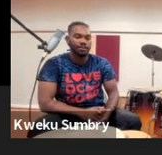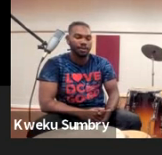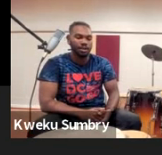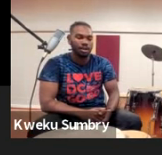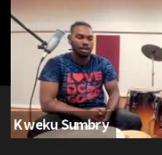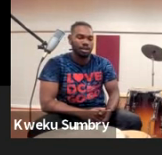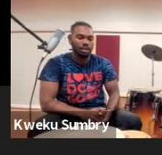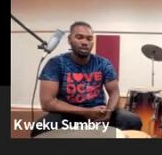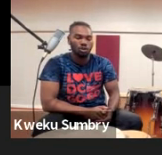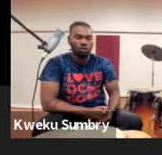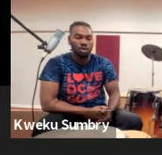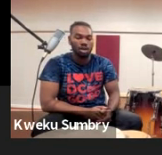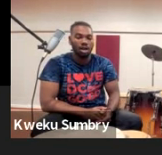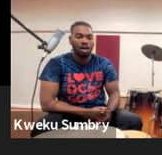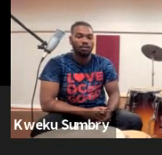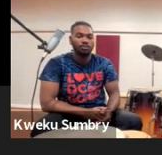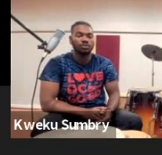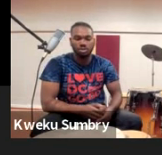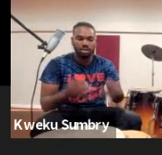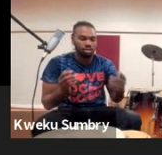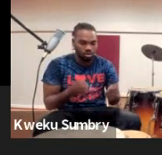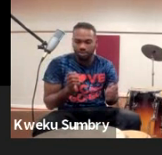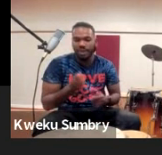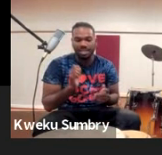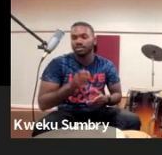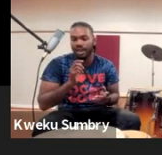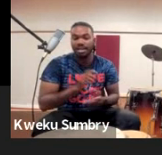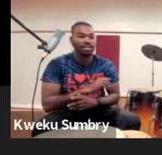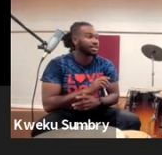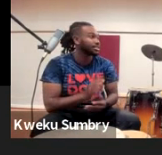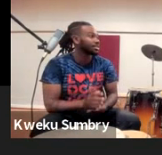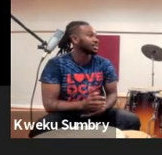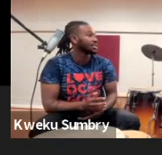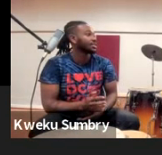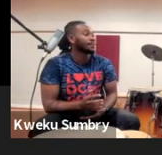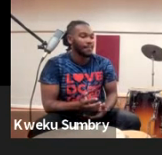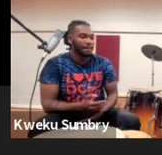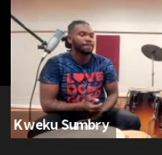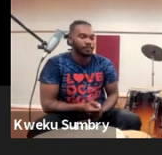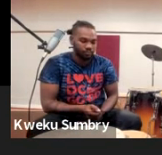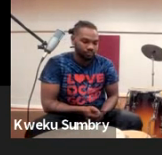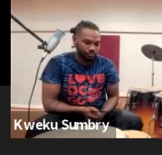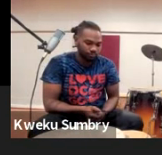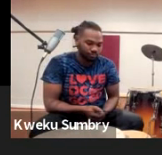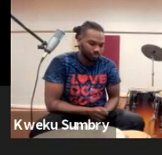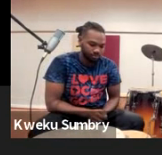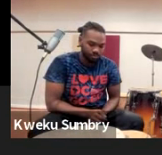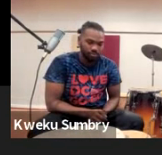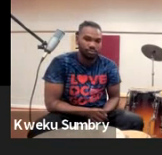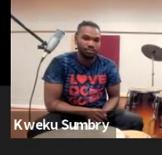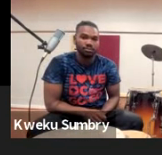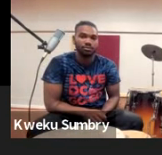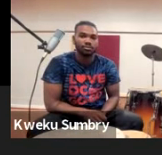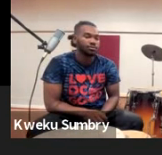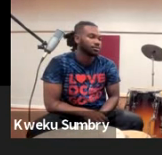like, in a go-go, the music, you know, it's fast. It might be a fast pace, and then, like, out of nowhere, you